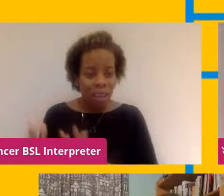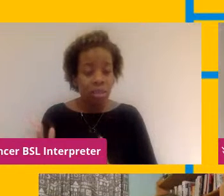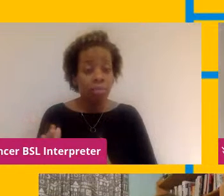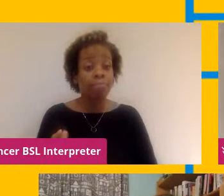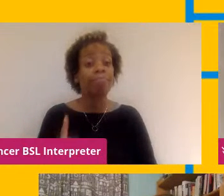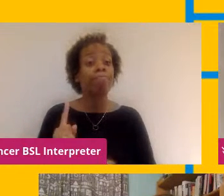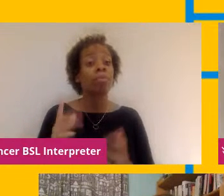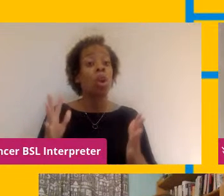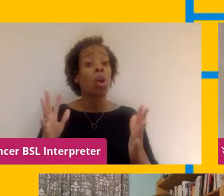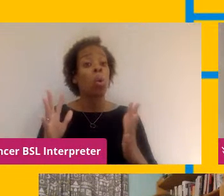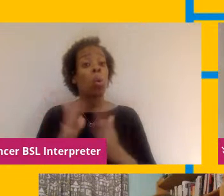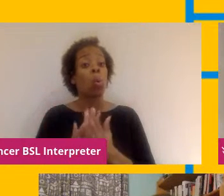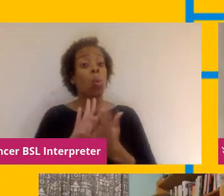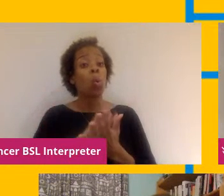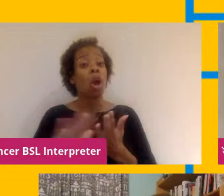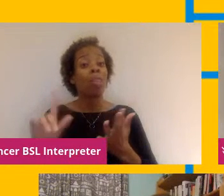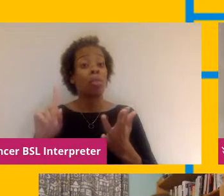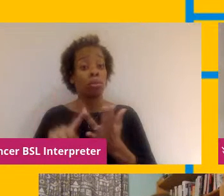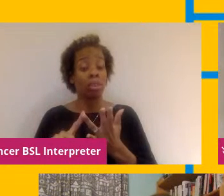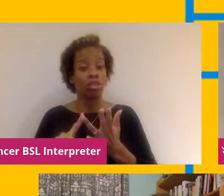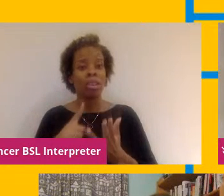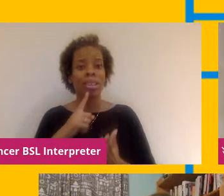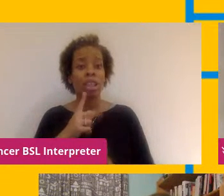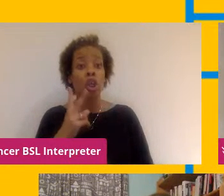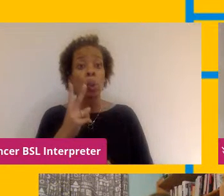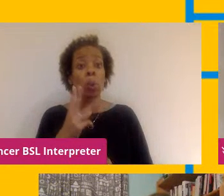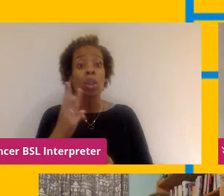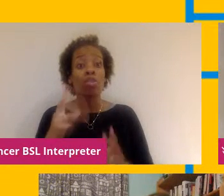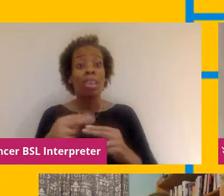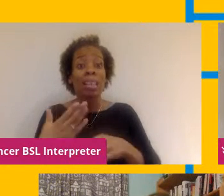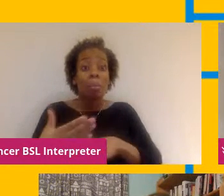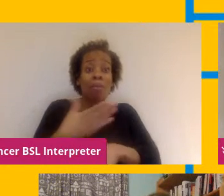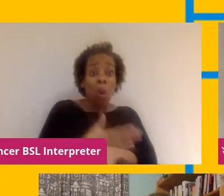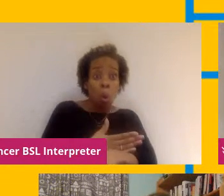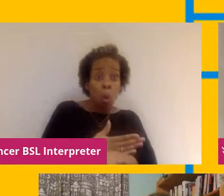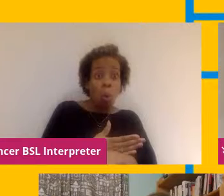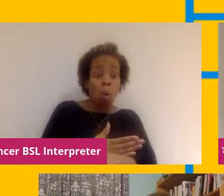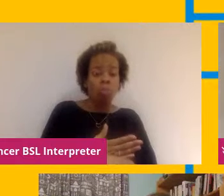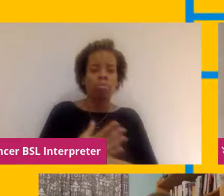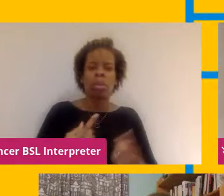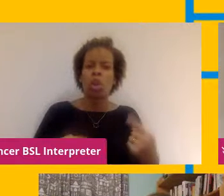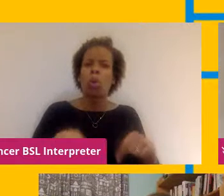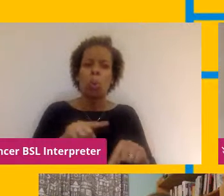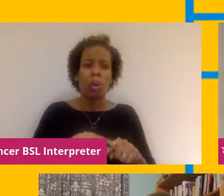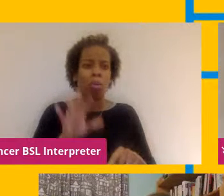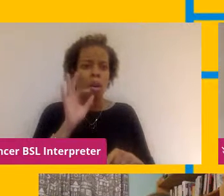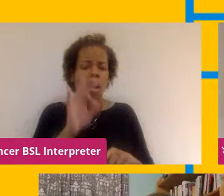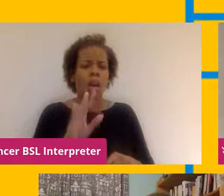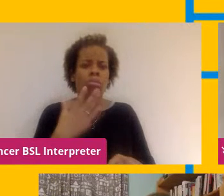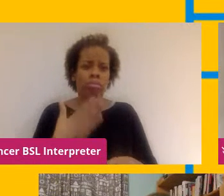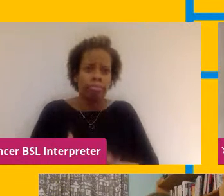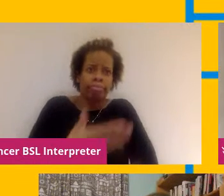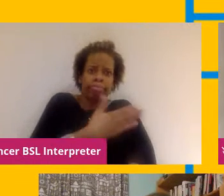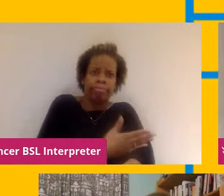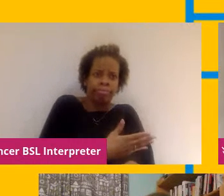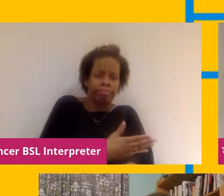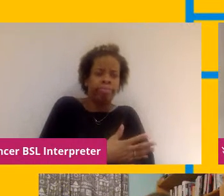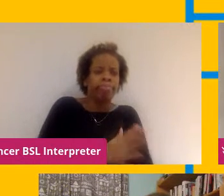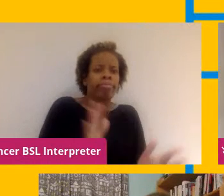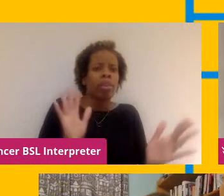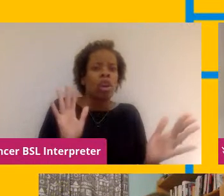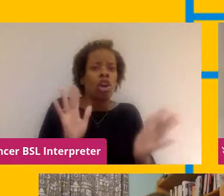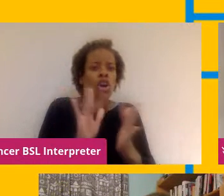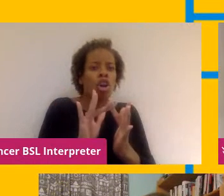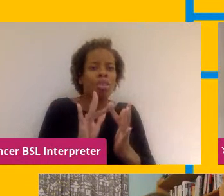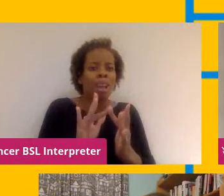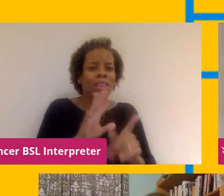3 days. So obviously, we would obviously try and push for as long a period as possible to contact trace, because